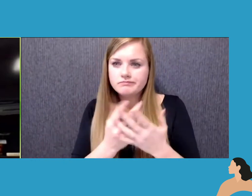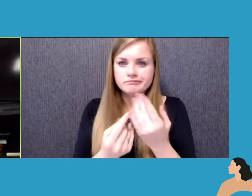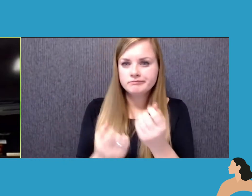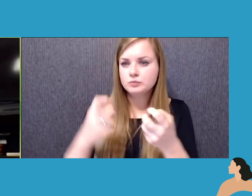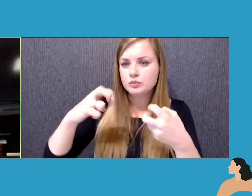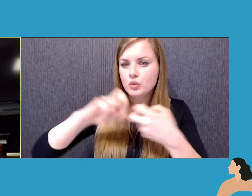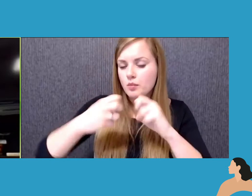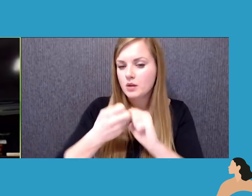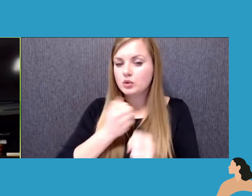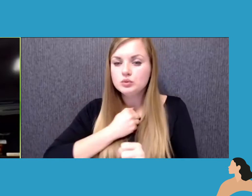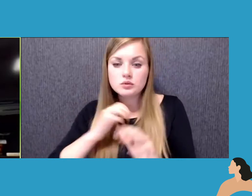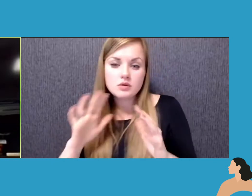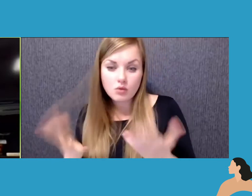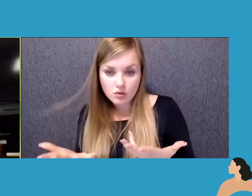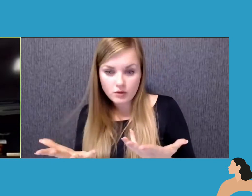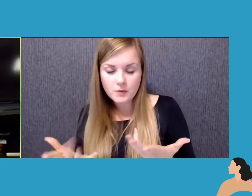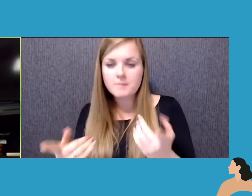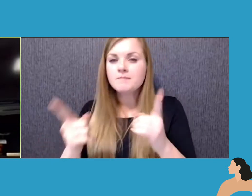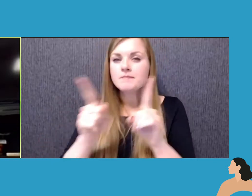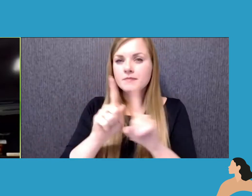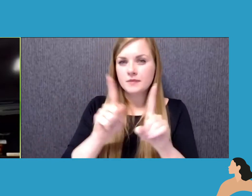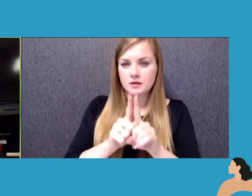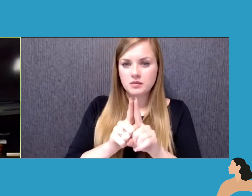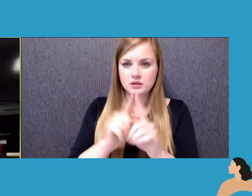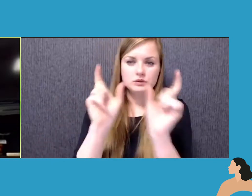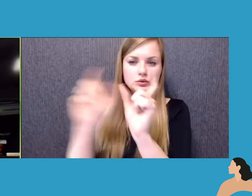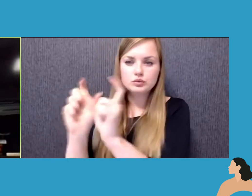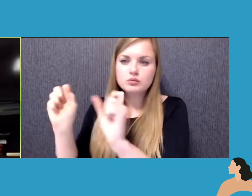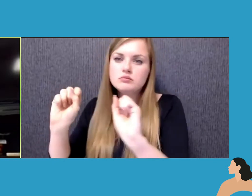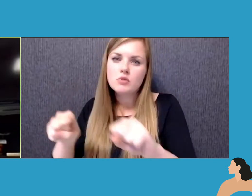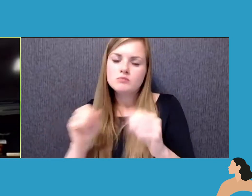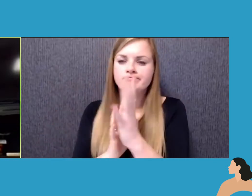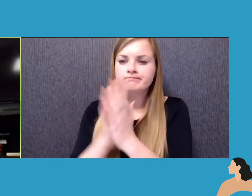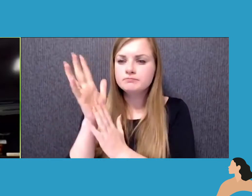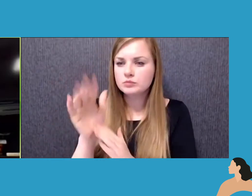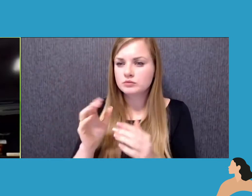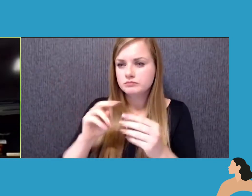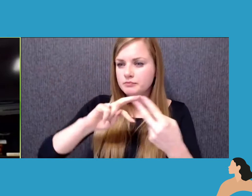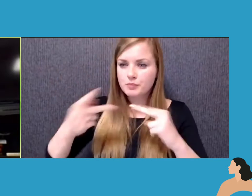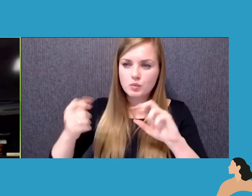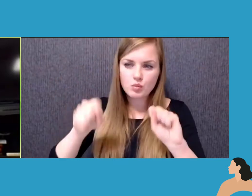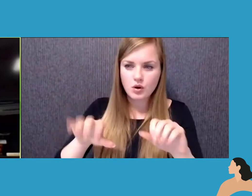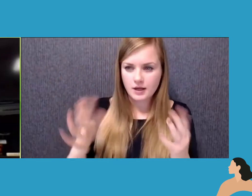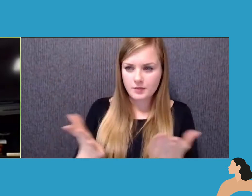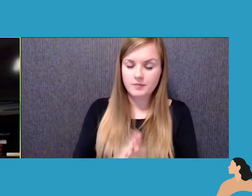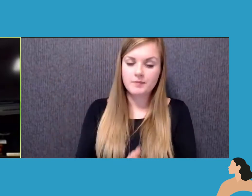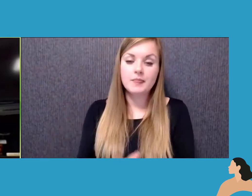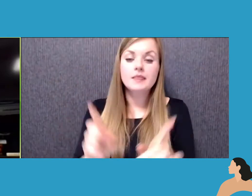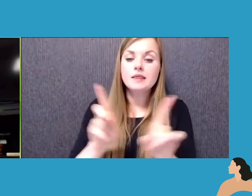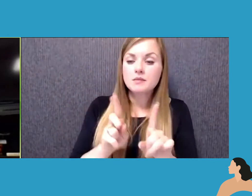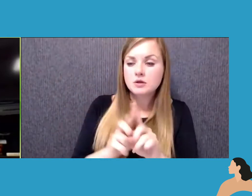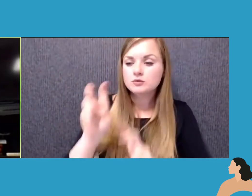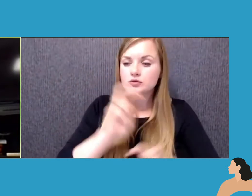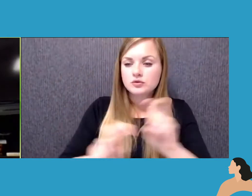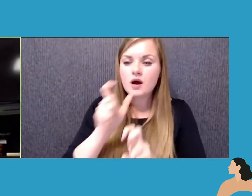is to discuss the obstacles that are faced during the pre-trial investigation and the legal proceedings, and what the government institutions can